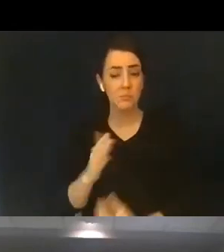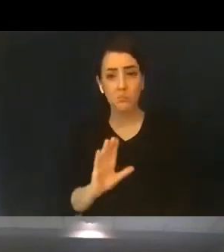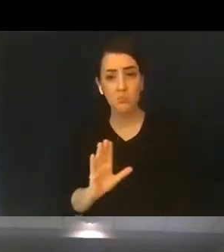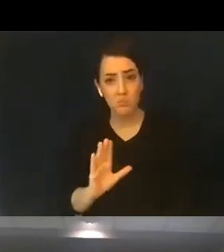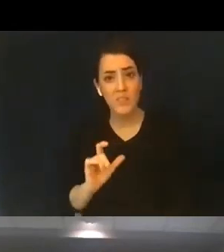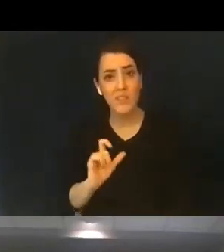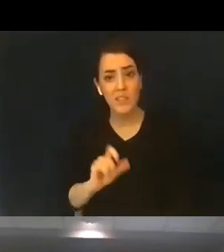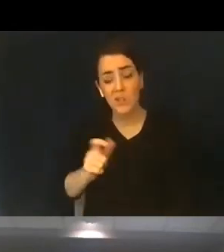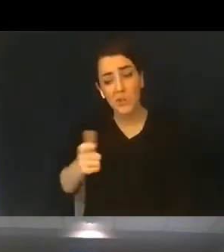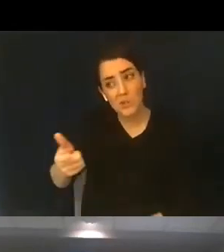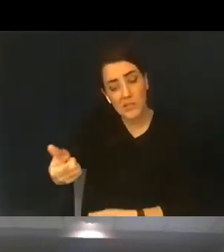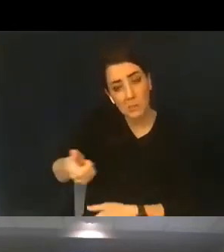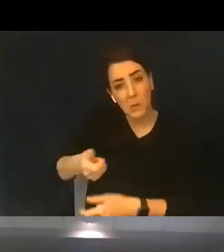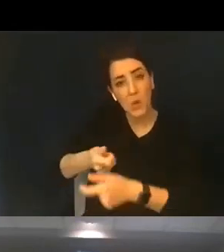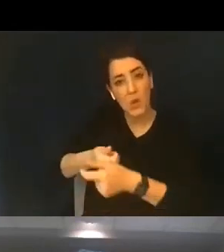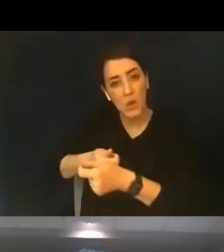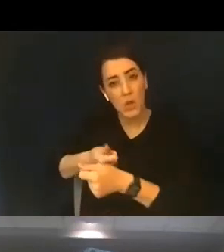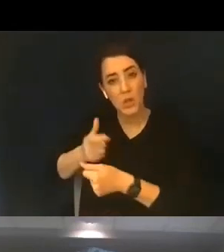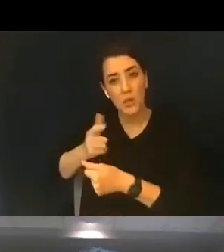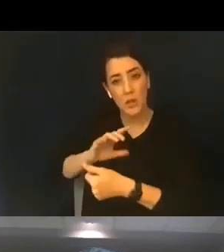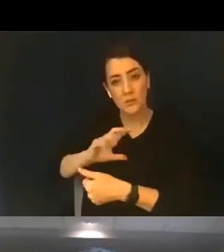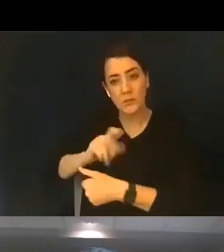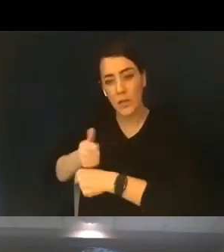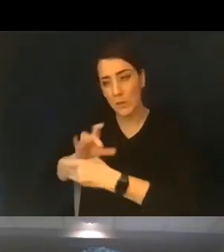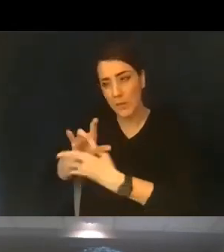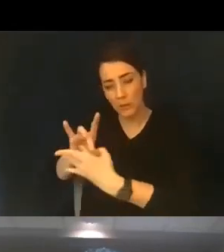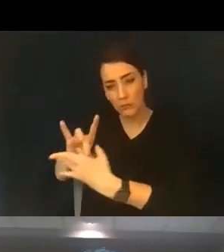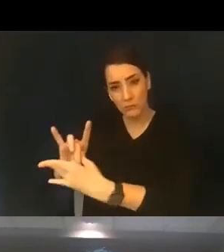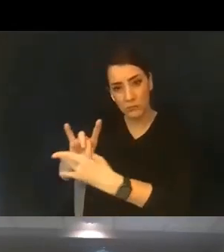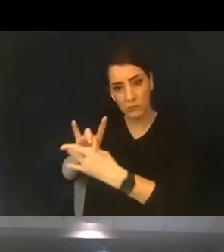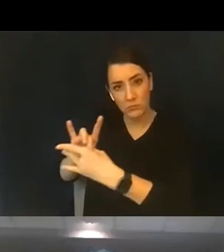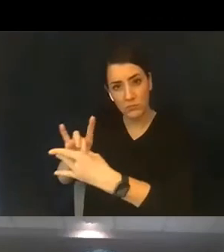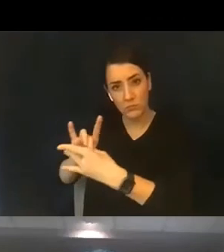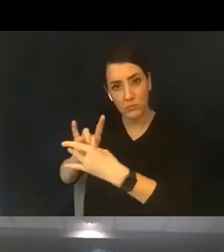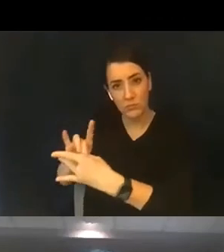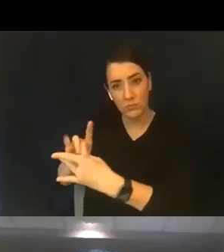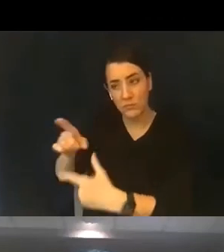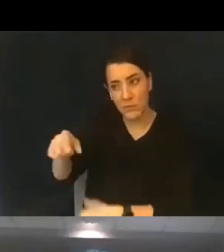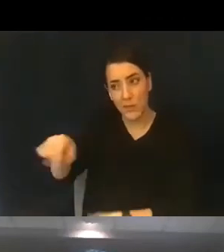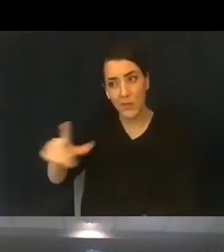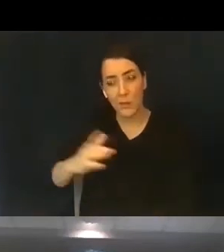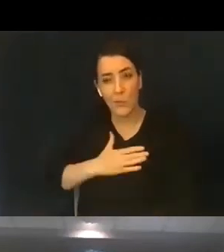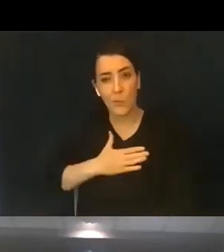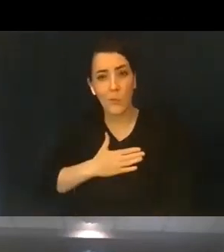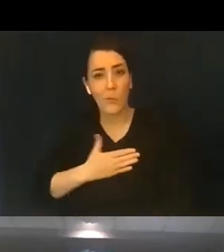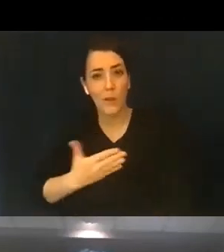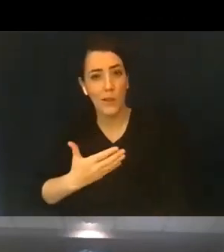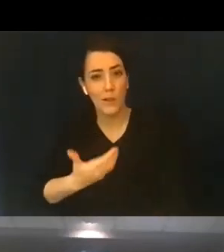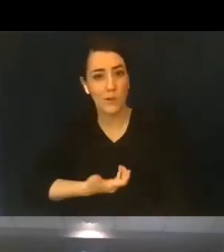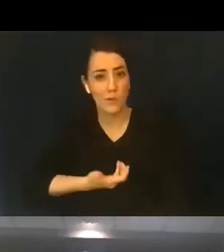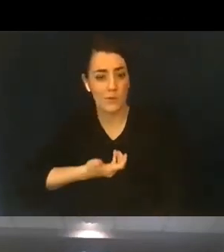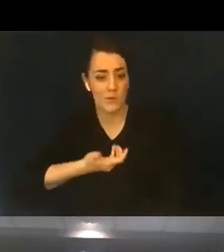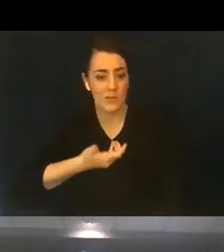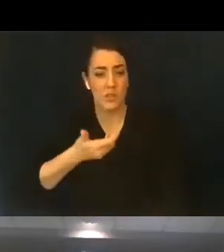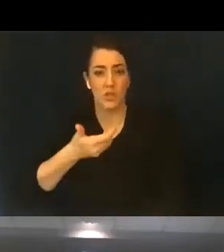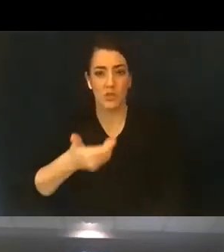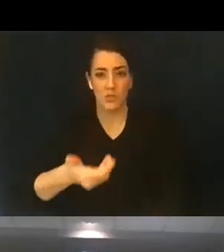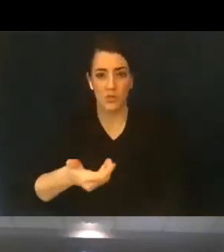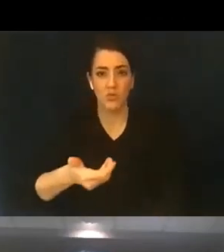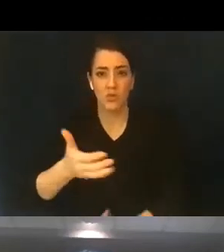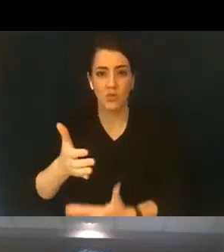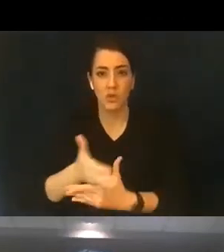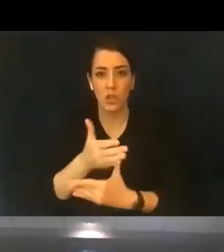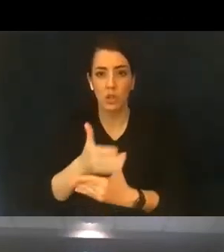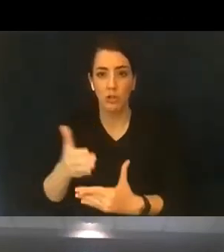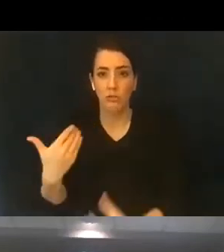getting that out there and getting people to share was very difficult, and I